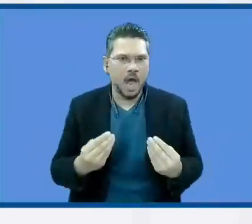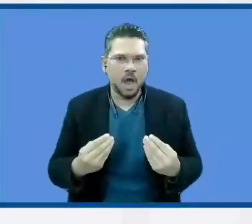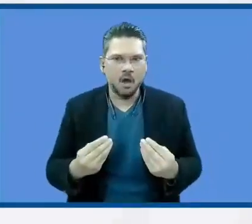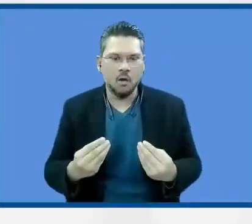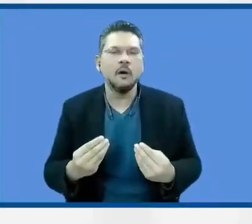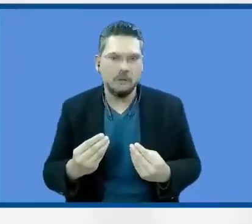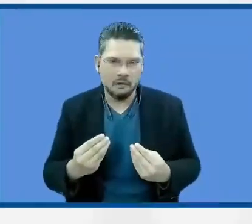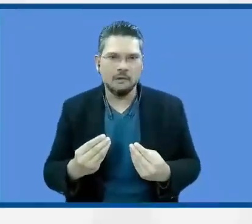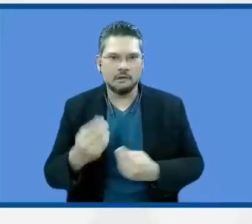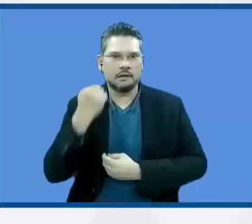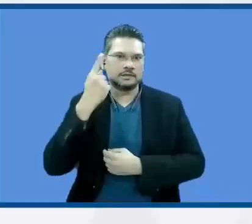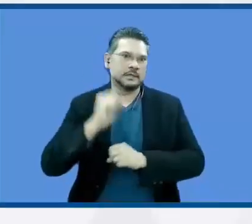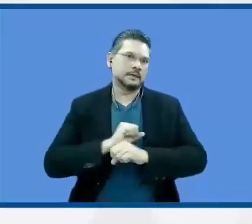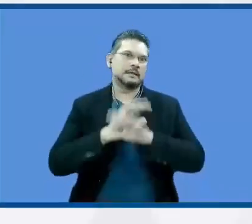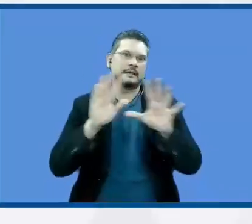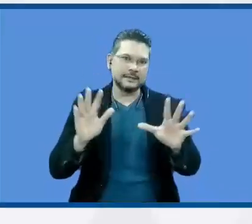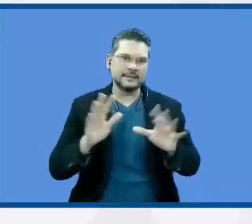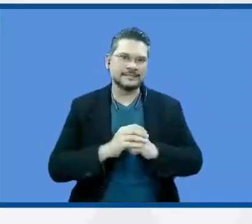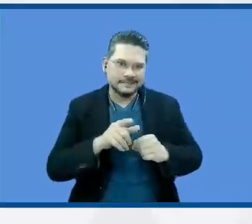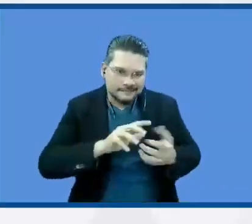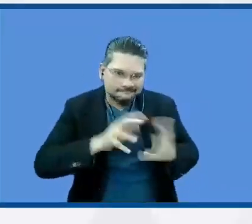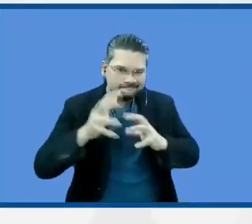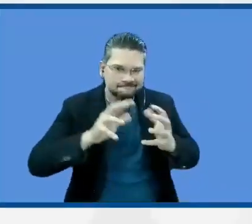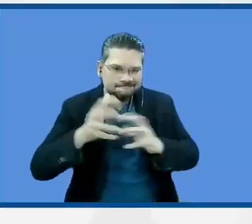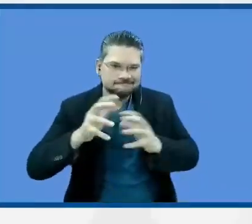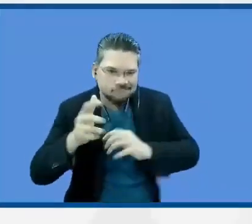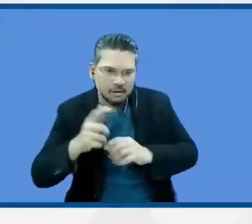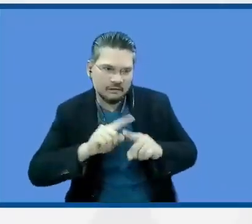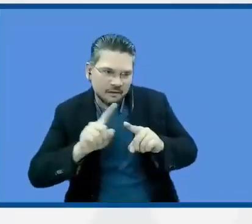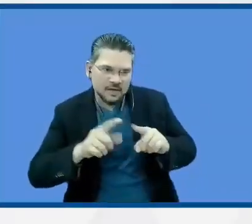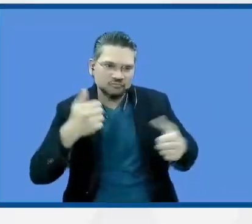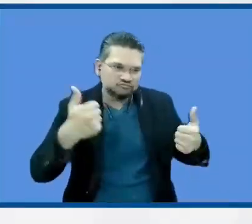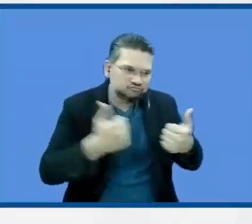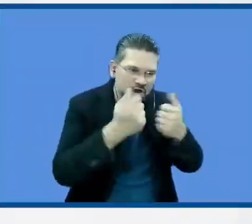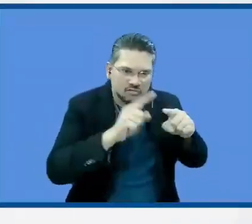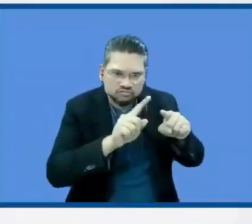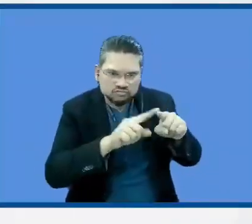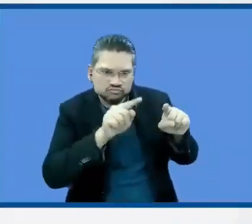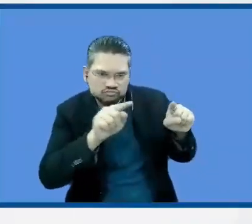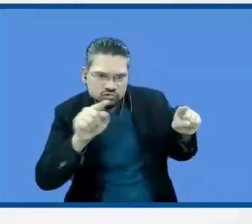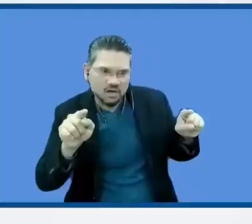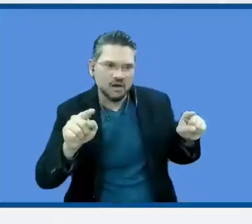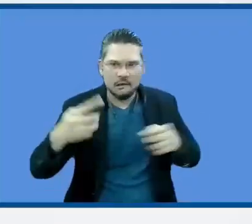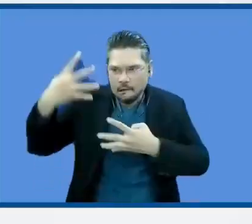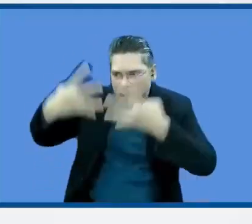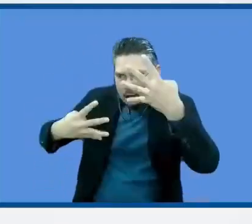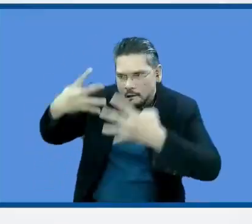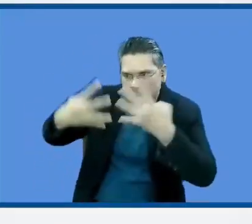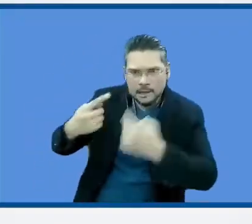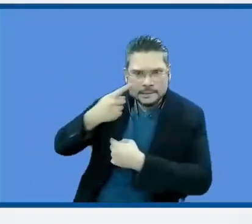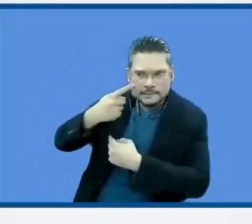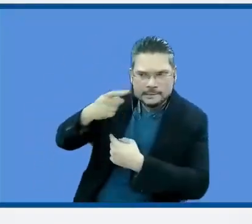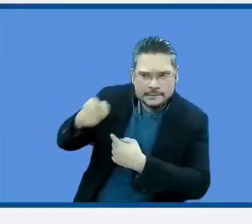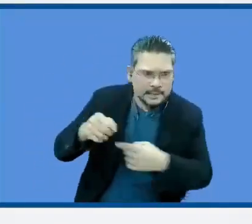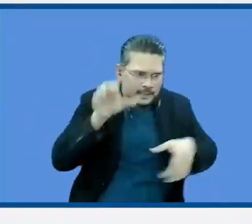disasters, taking into account the challenges linked to data and the interaction between science